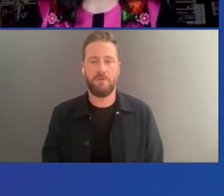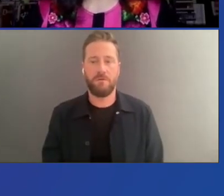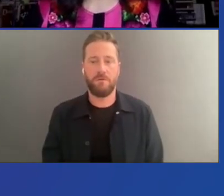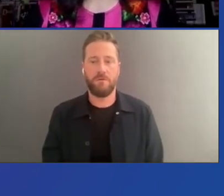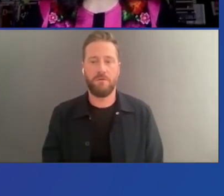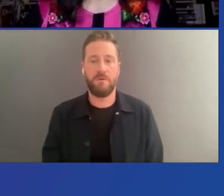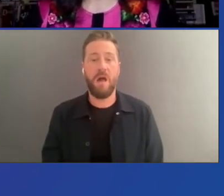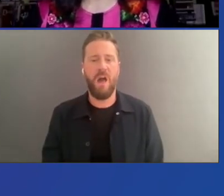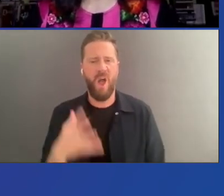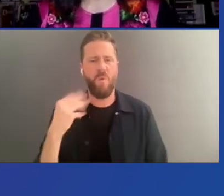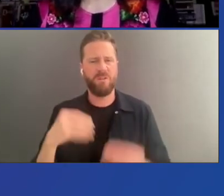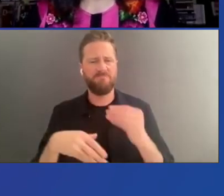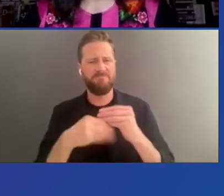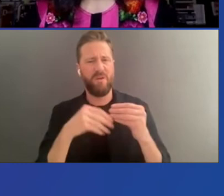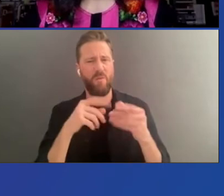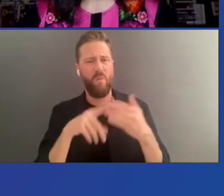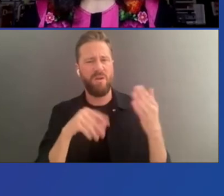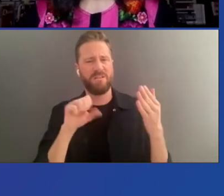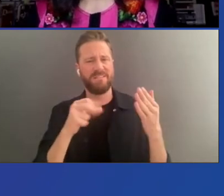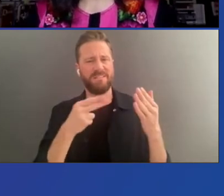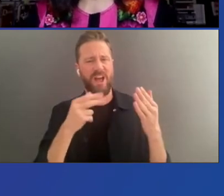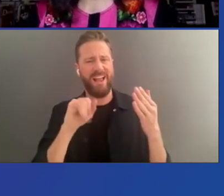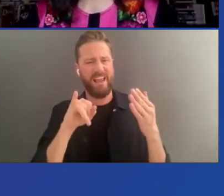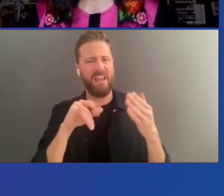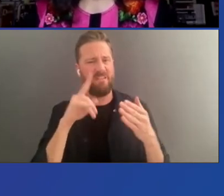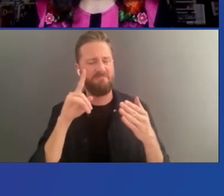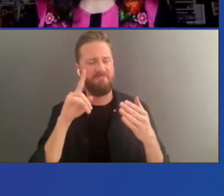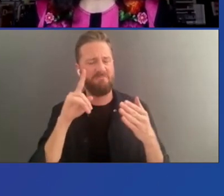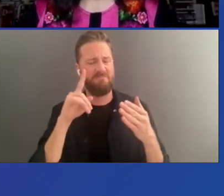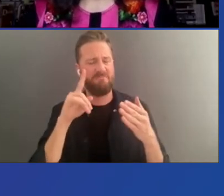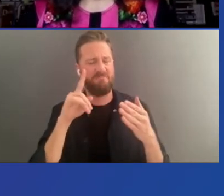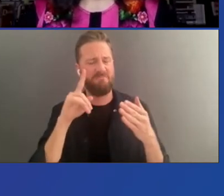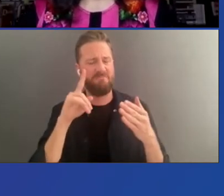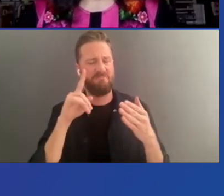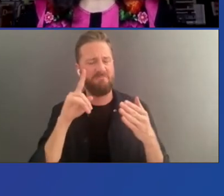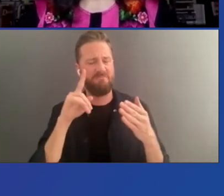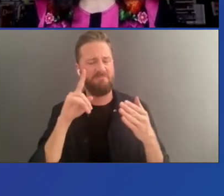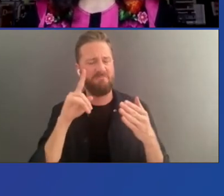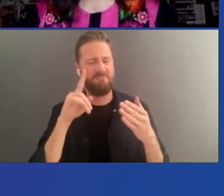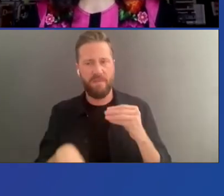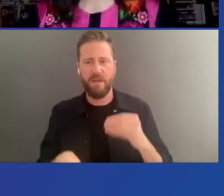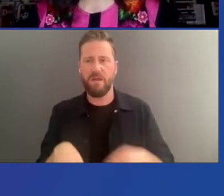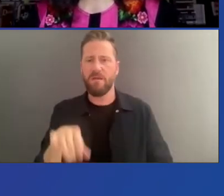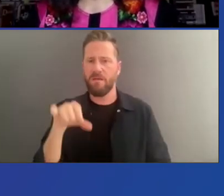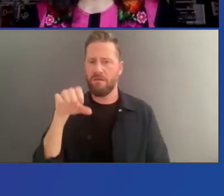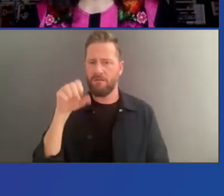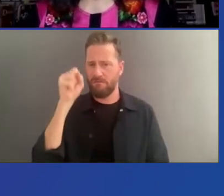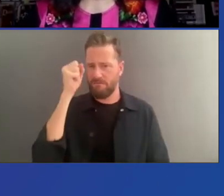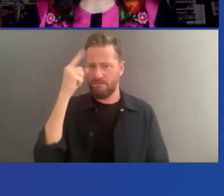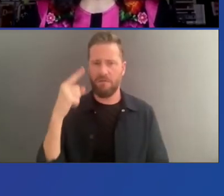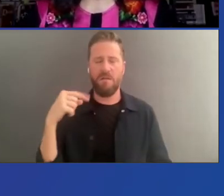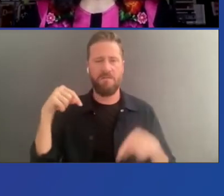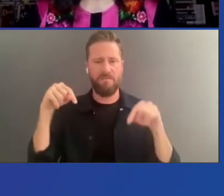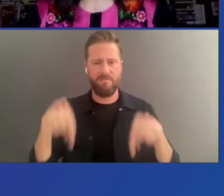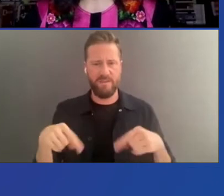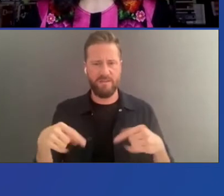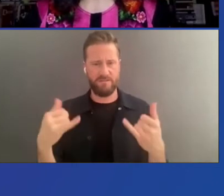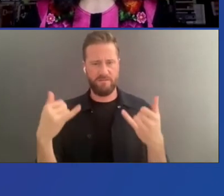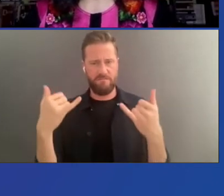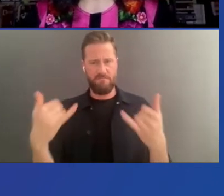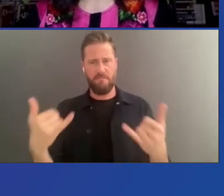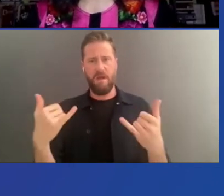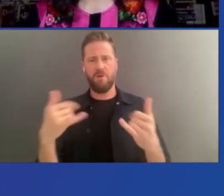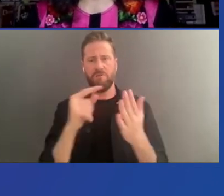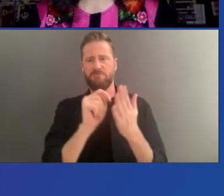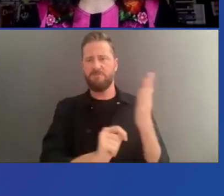Sahi's thought. Yes, in this modern time, particularly America,